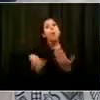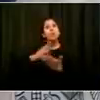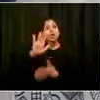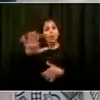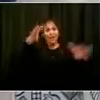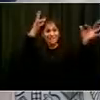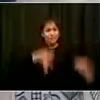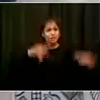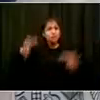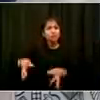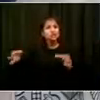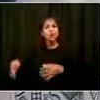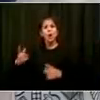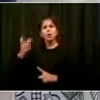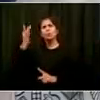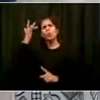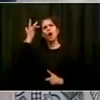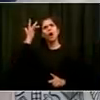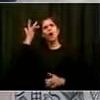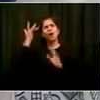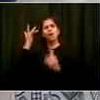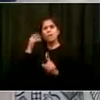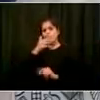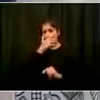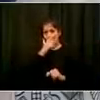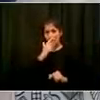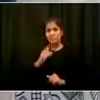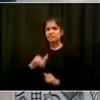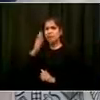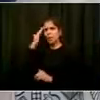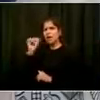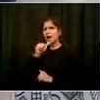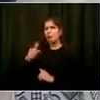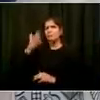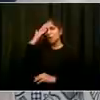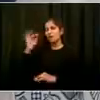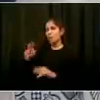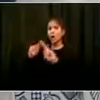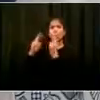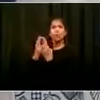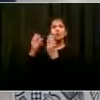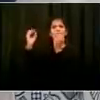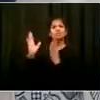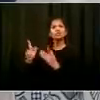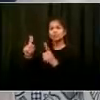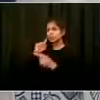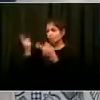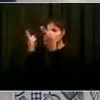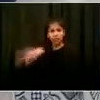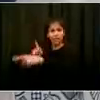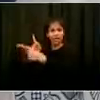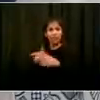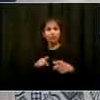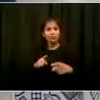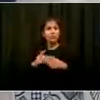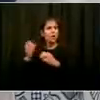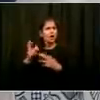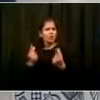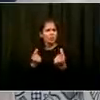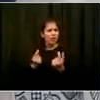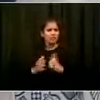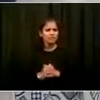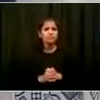deals with the labor unions, but the main objective is to actually bring down the infection rate, defeat the virus, or until there's a